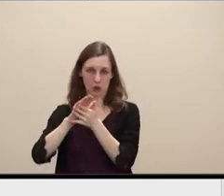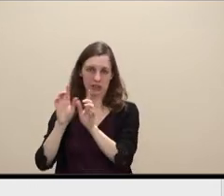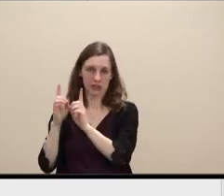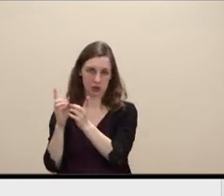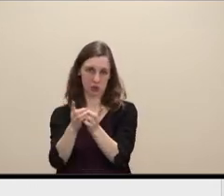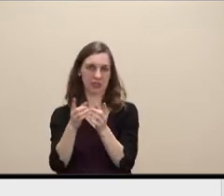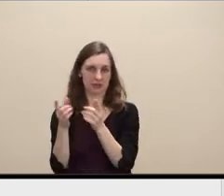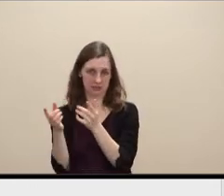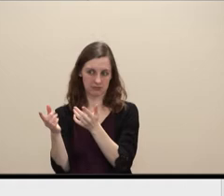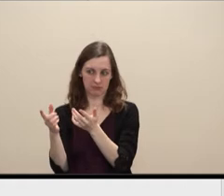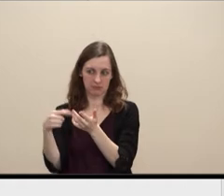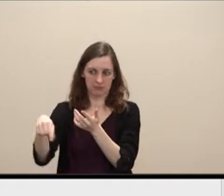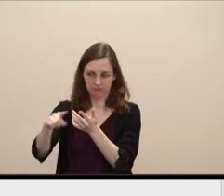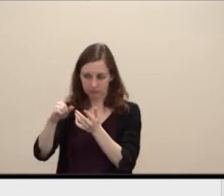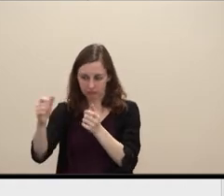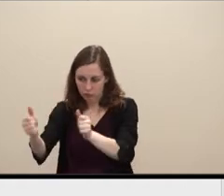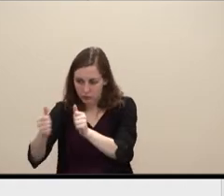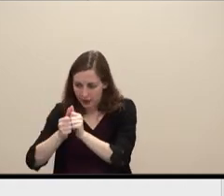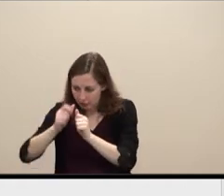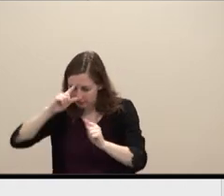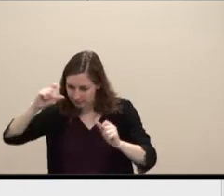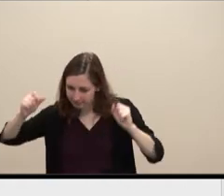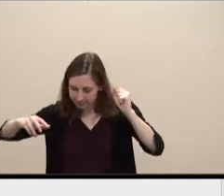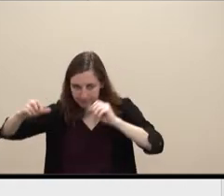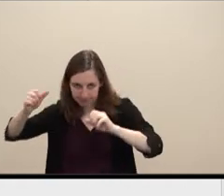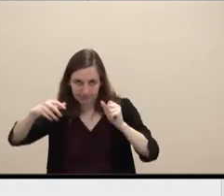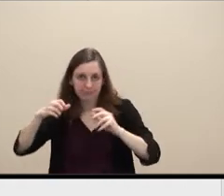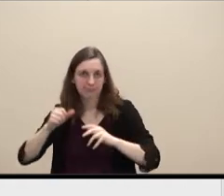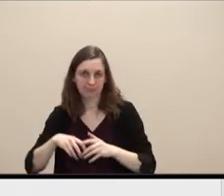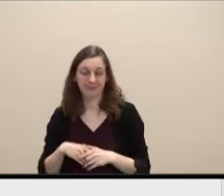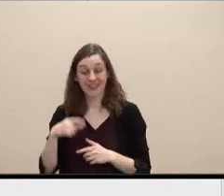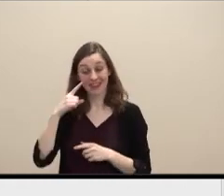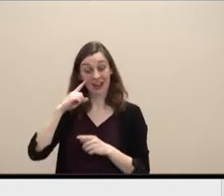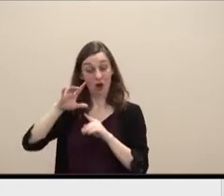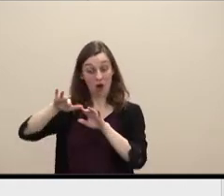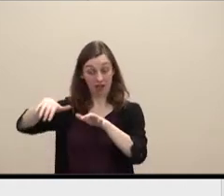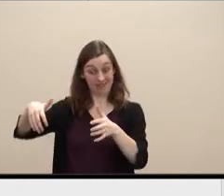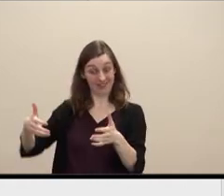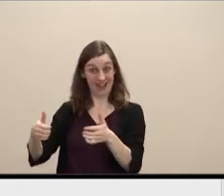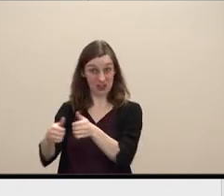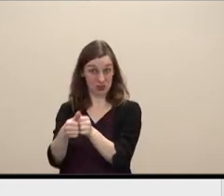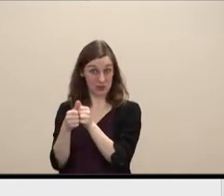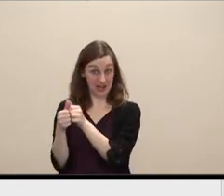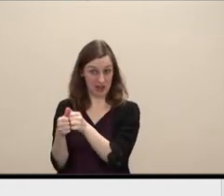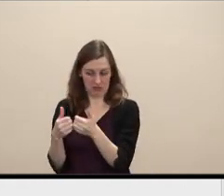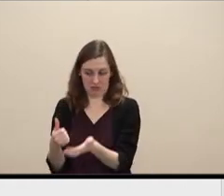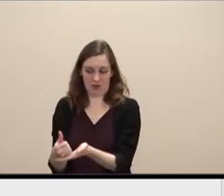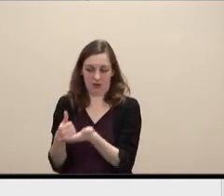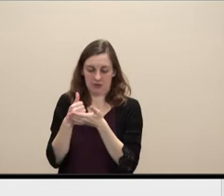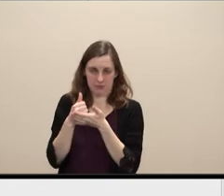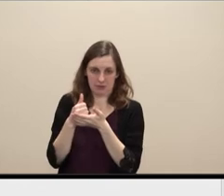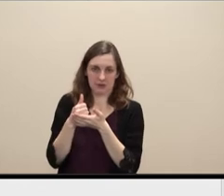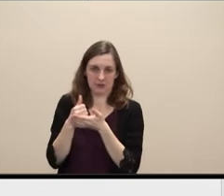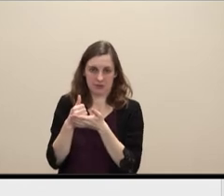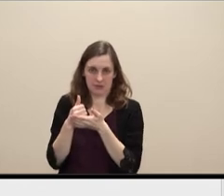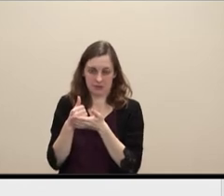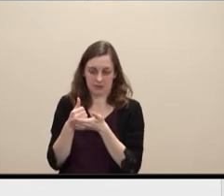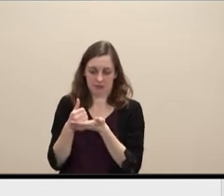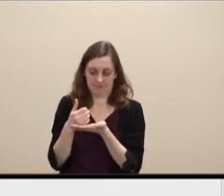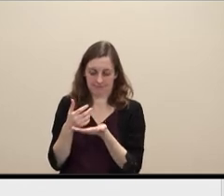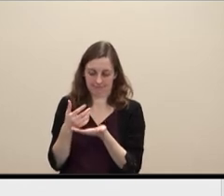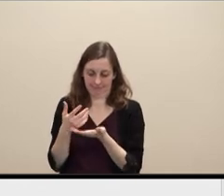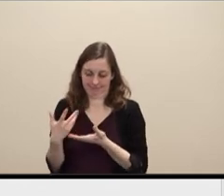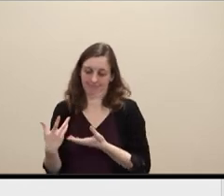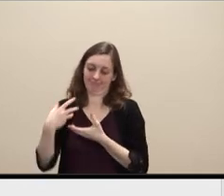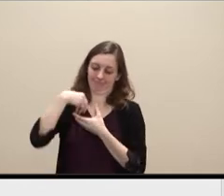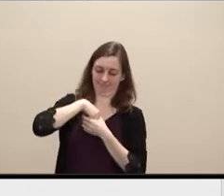share ideas. So I think all of these together have really helped us implement and also plan for phase